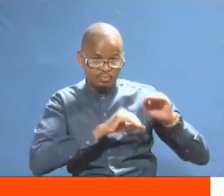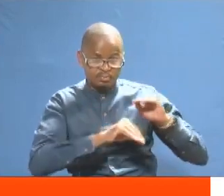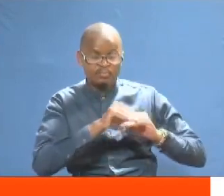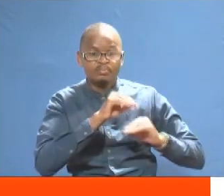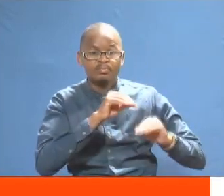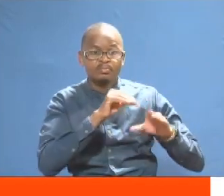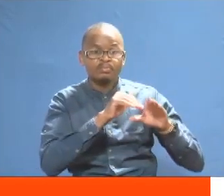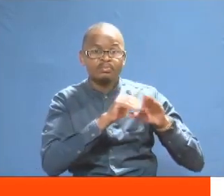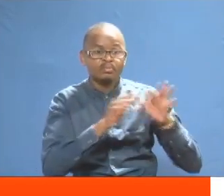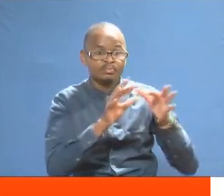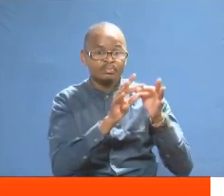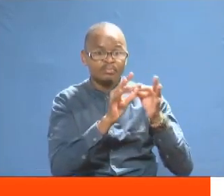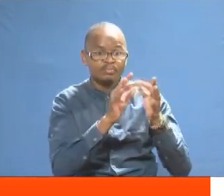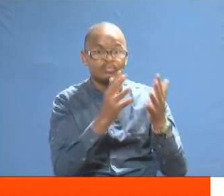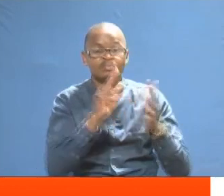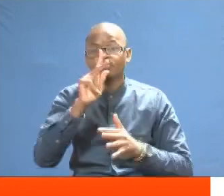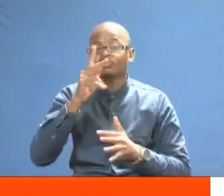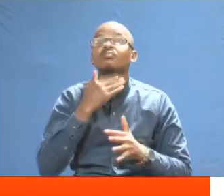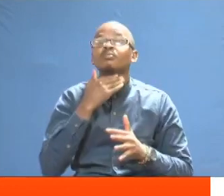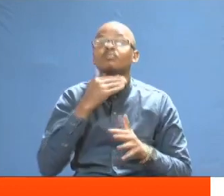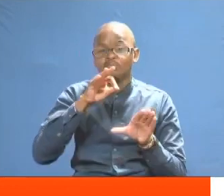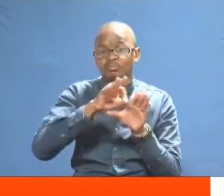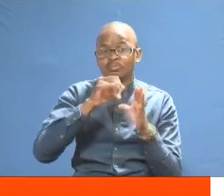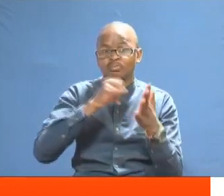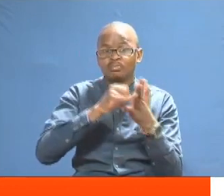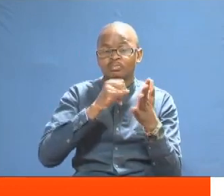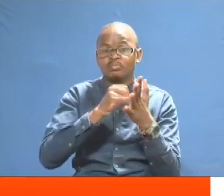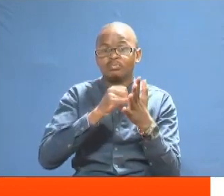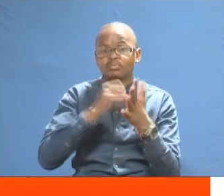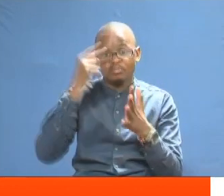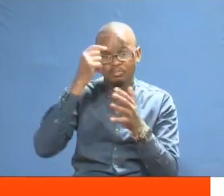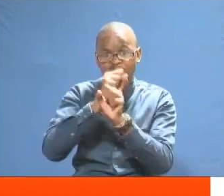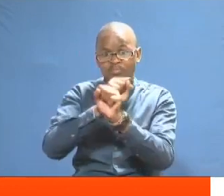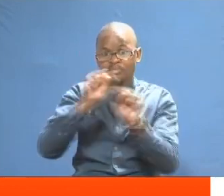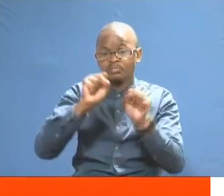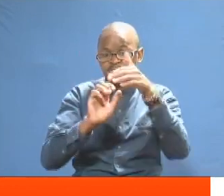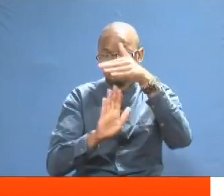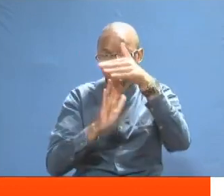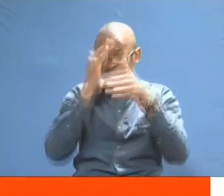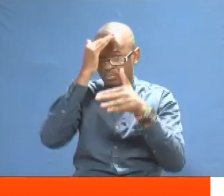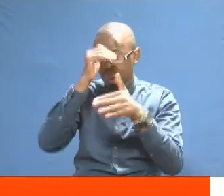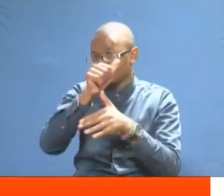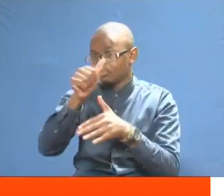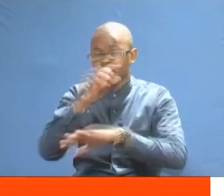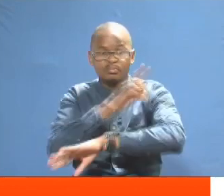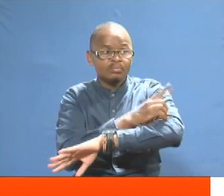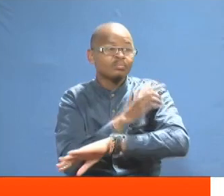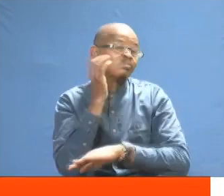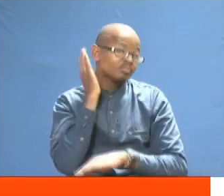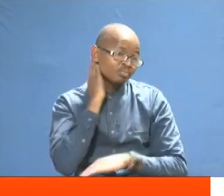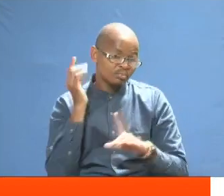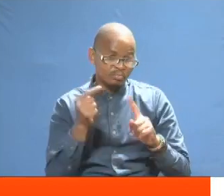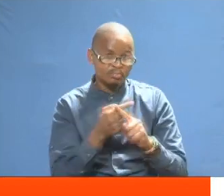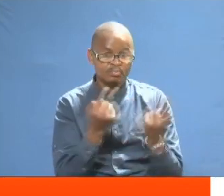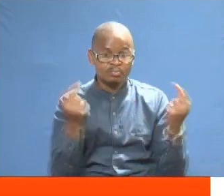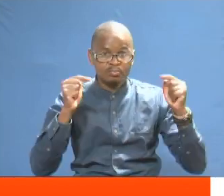elected in a joint ticket. When Kenyans went for voted, they voted for president and the deputy. And that is why the other day when the Muranga chaos